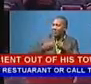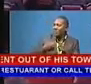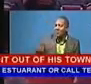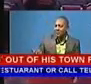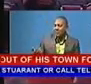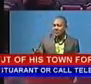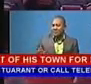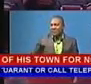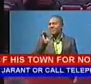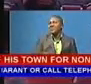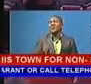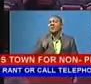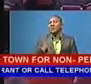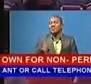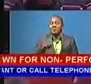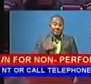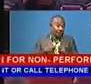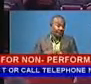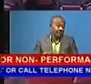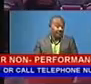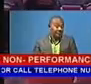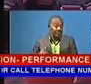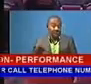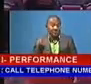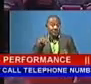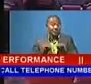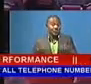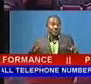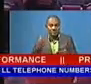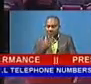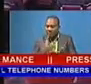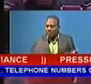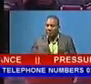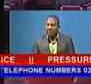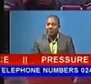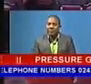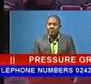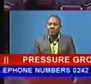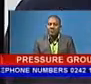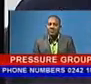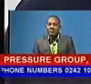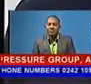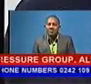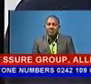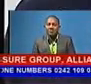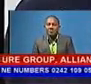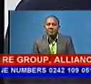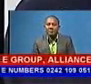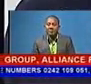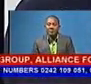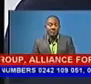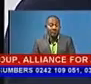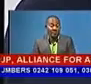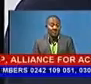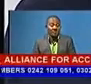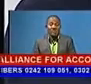a cross-matching exercise. And as an assignment, some of the references in